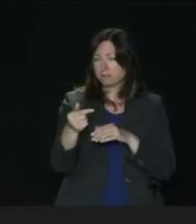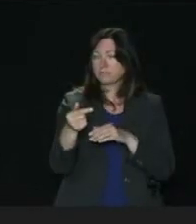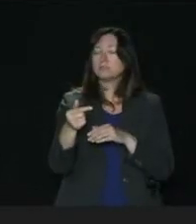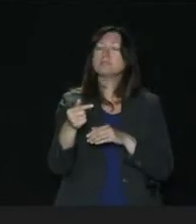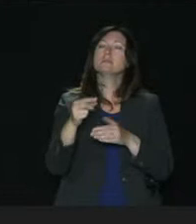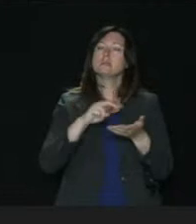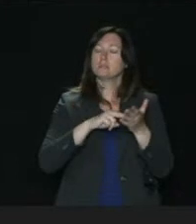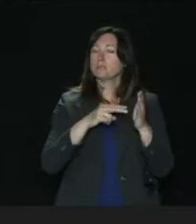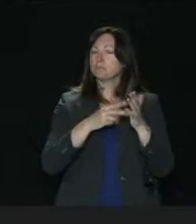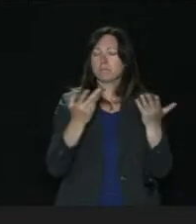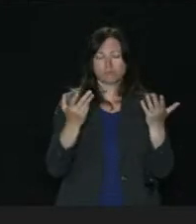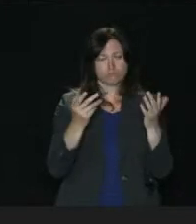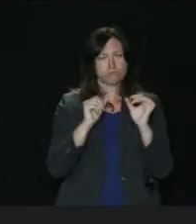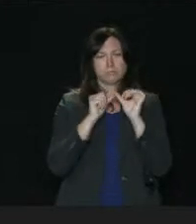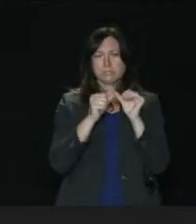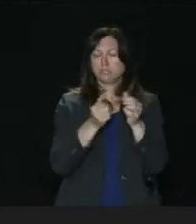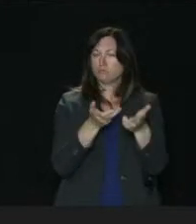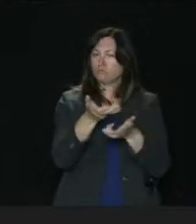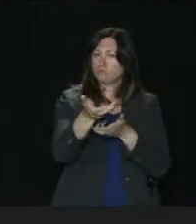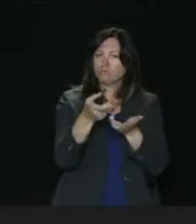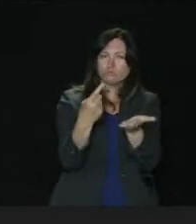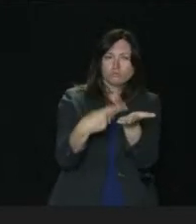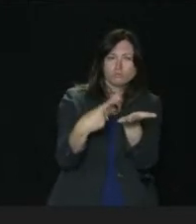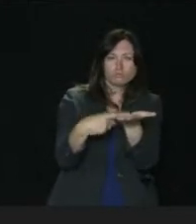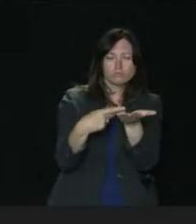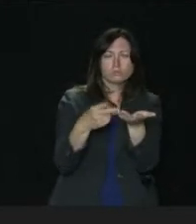to work with the government